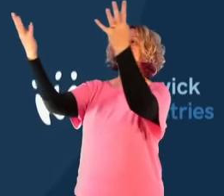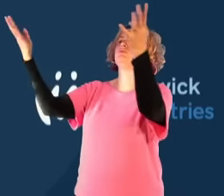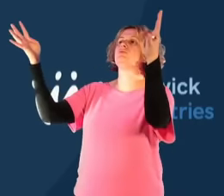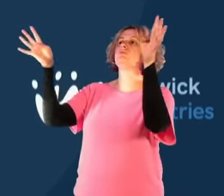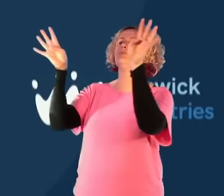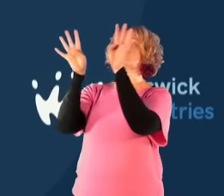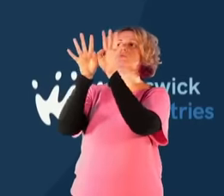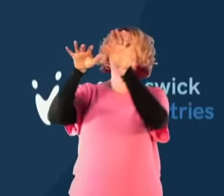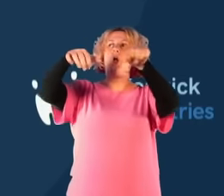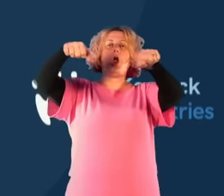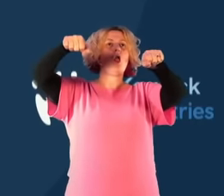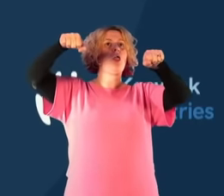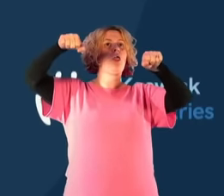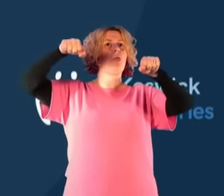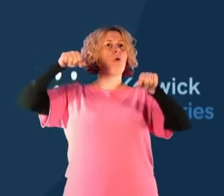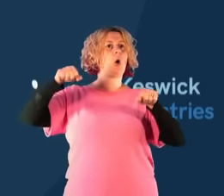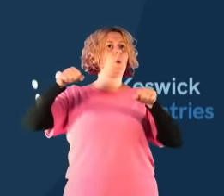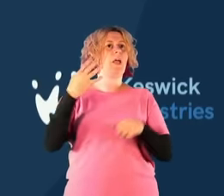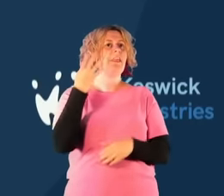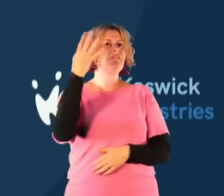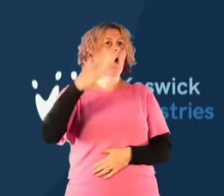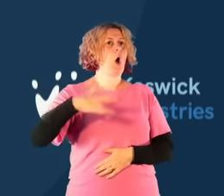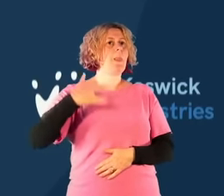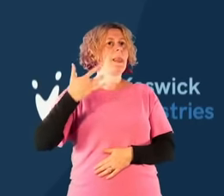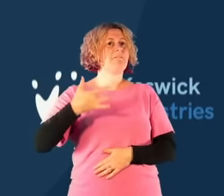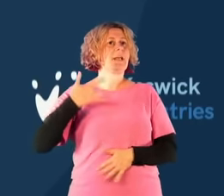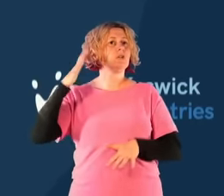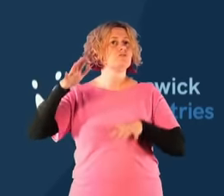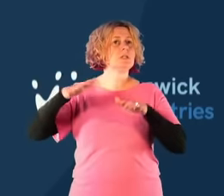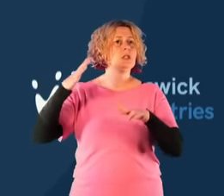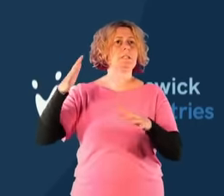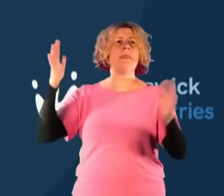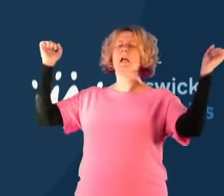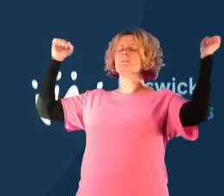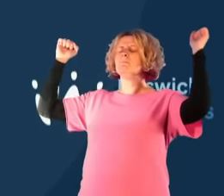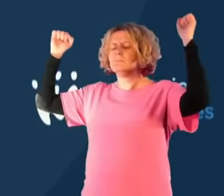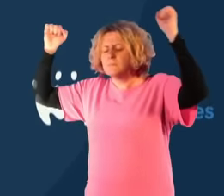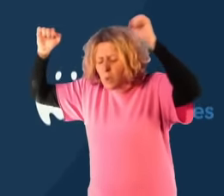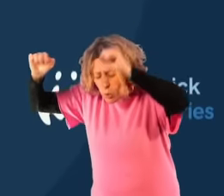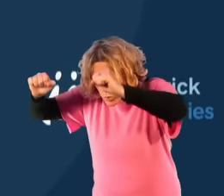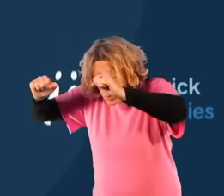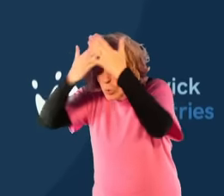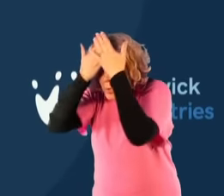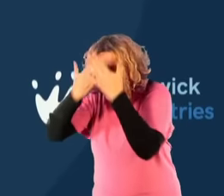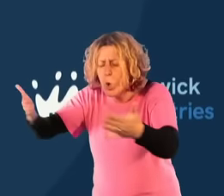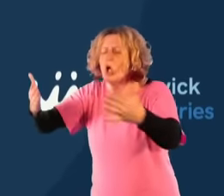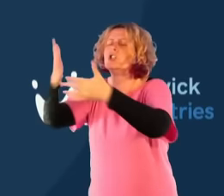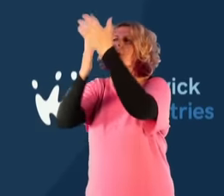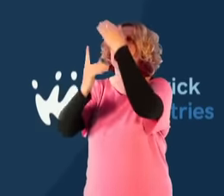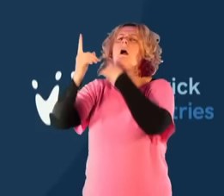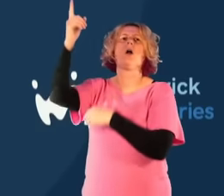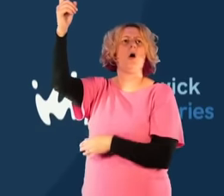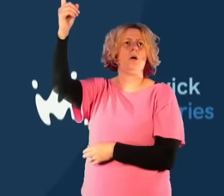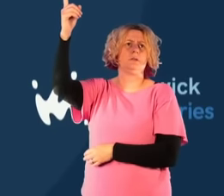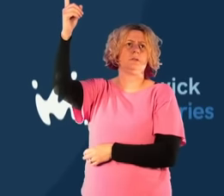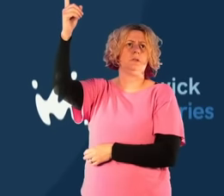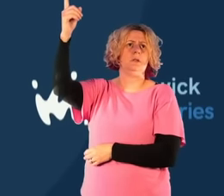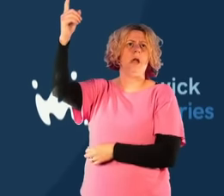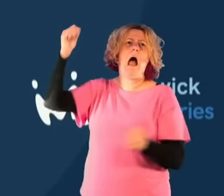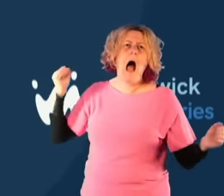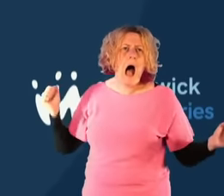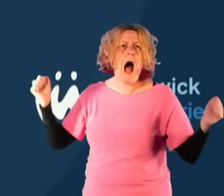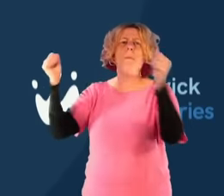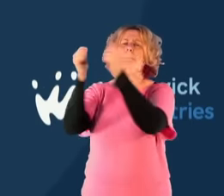around the elders and the four living creatures. They fell down on their faces before the throne and worshipped God, saying,